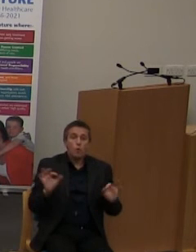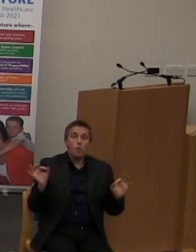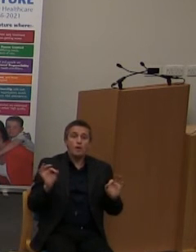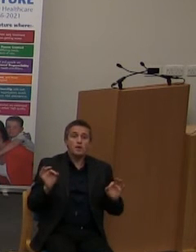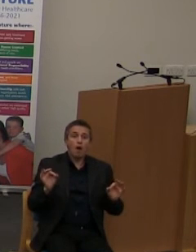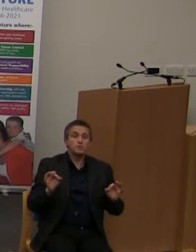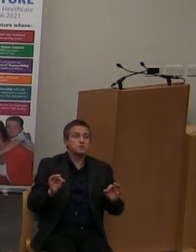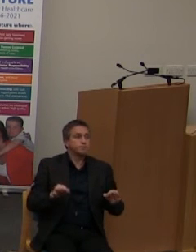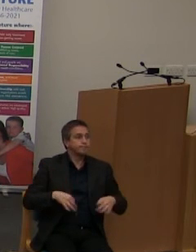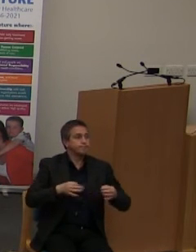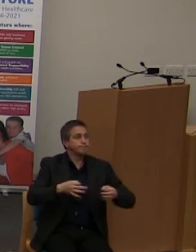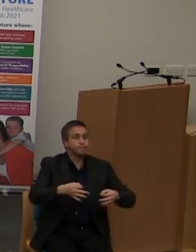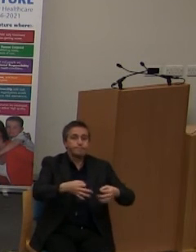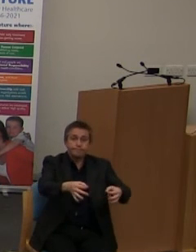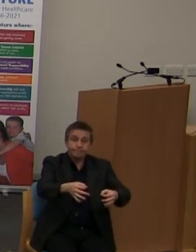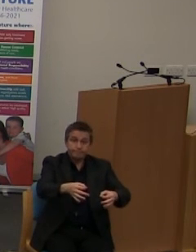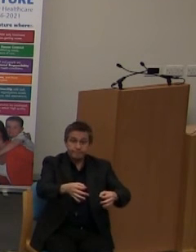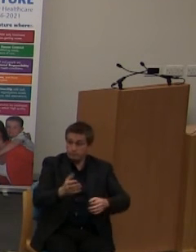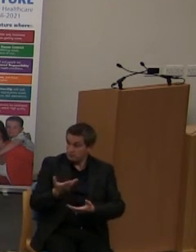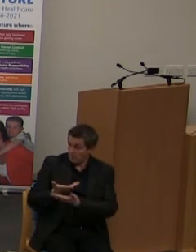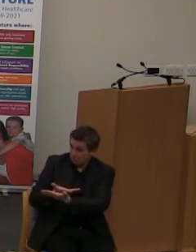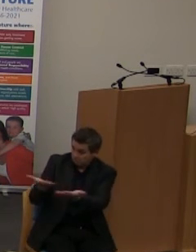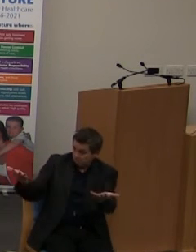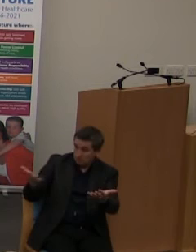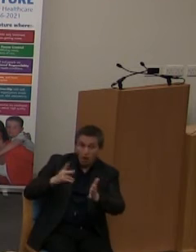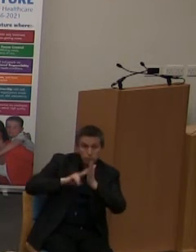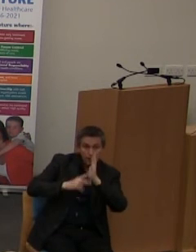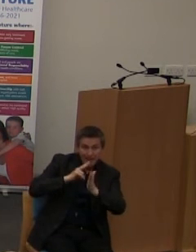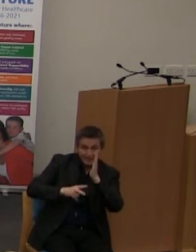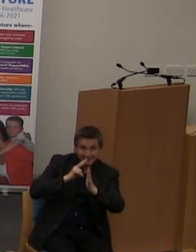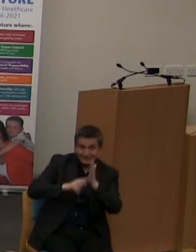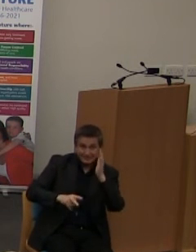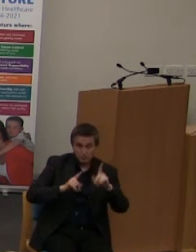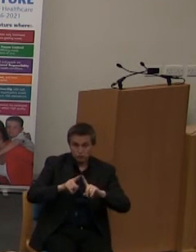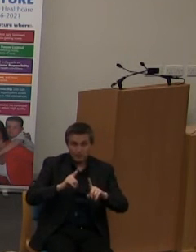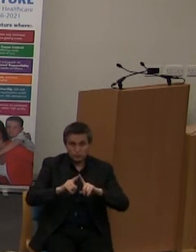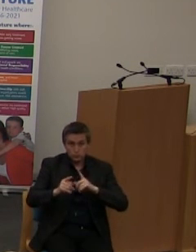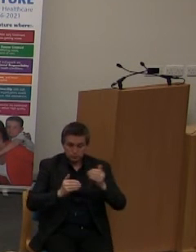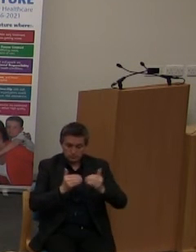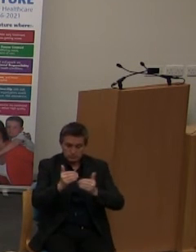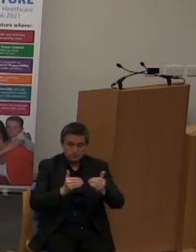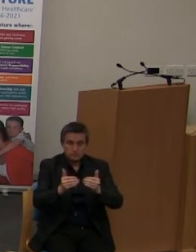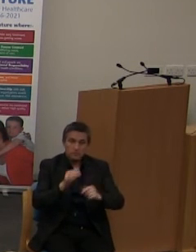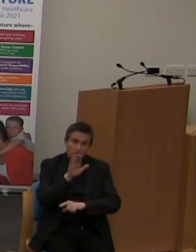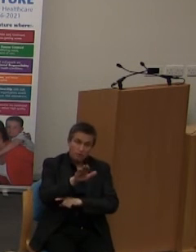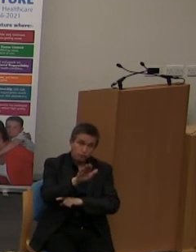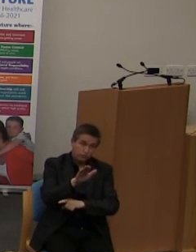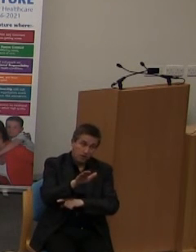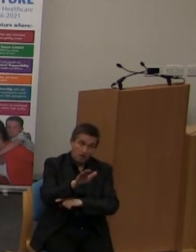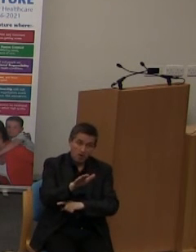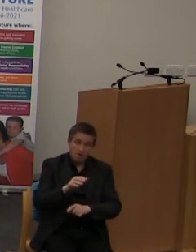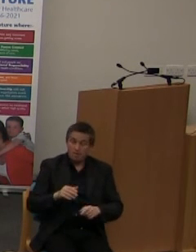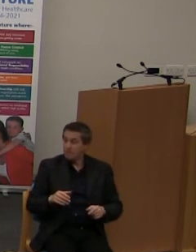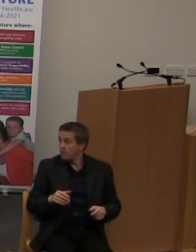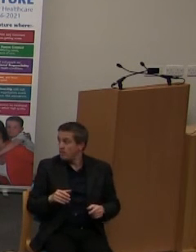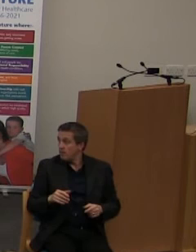people are trying to reconfigure the services at the moment so that people don't feel the impact of some of those immediate challenges that we face. So we've been hearing